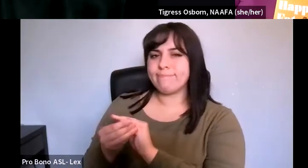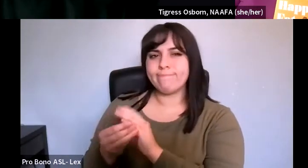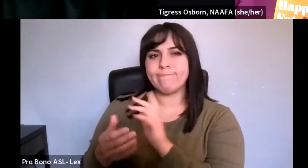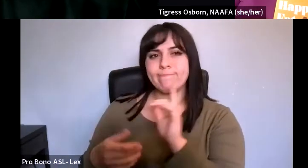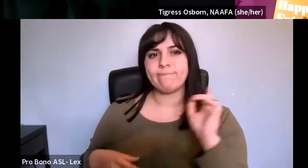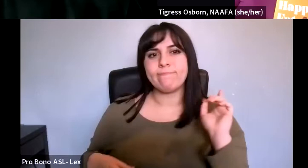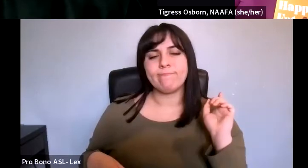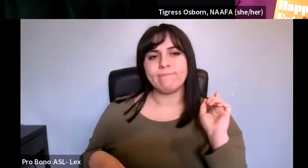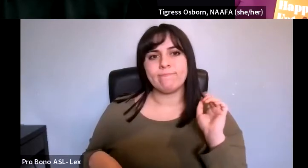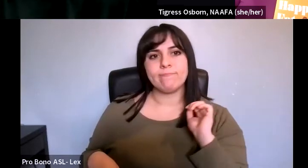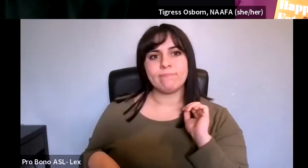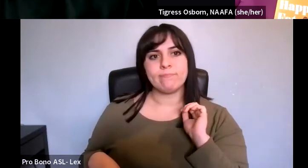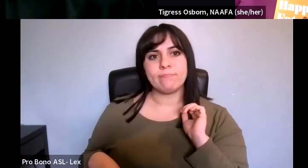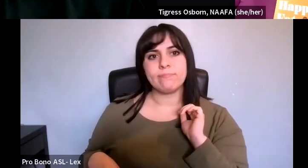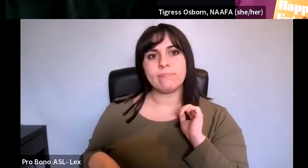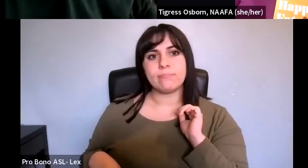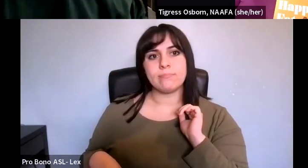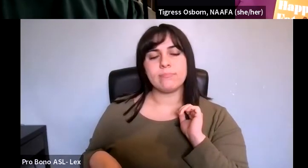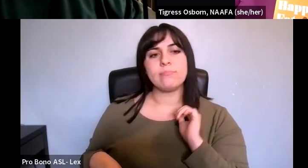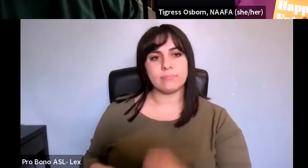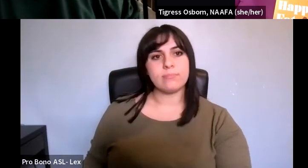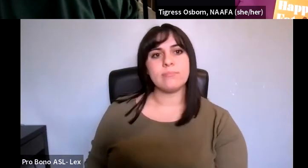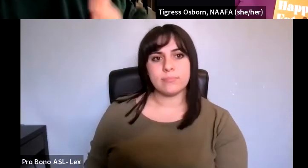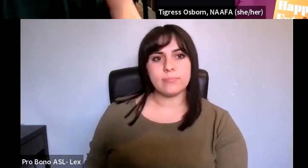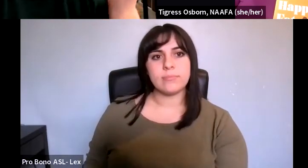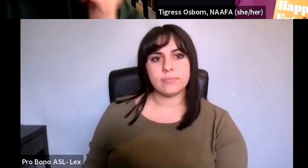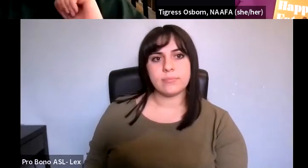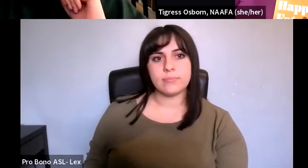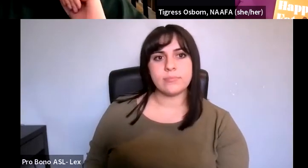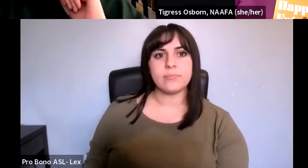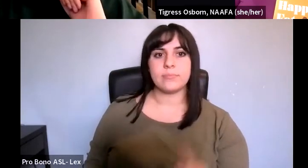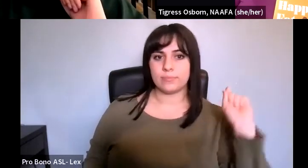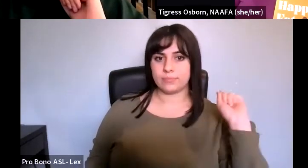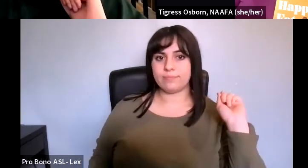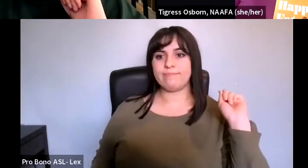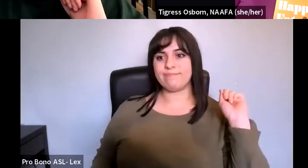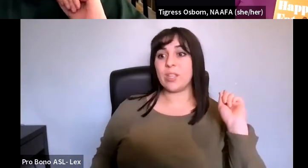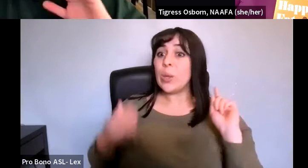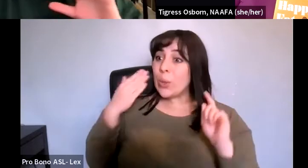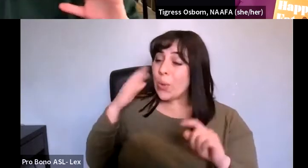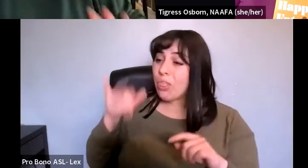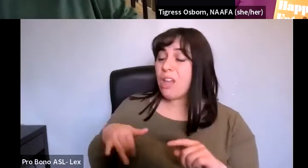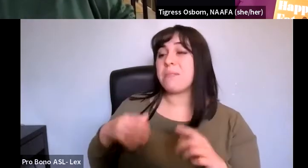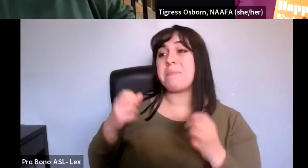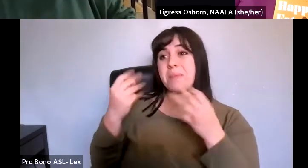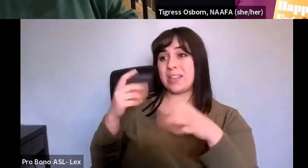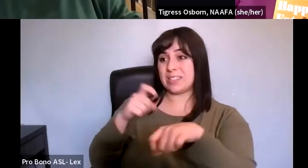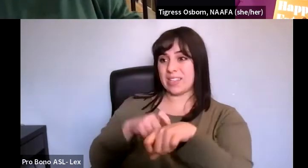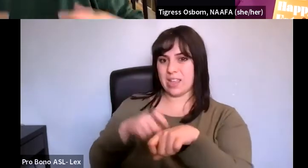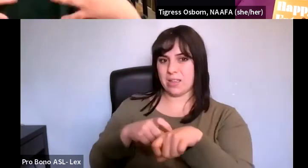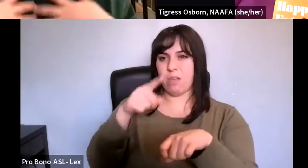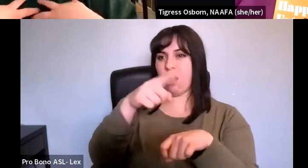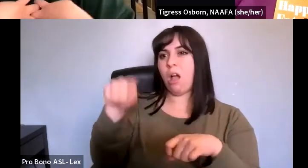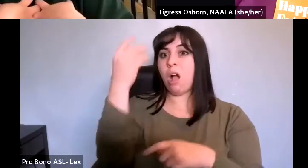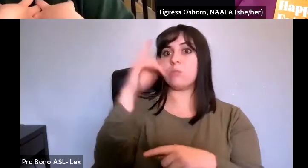activist-y intersectional feminist people will handle being called out badly, you know? So I think it's